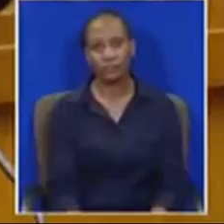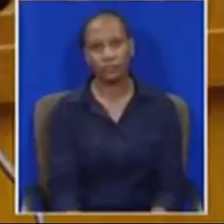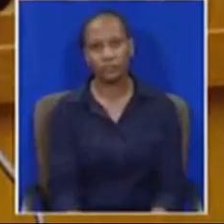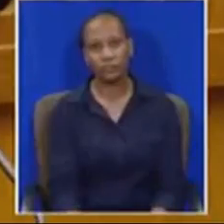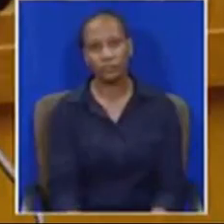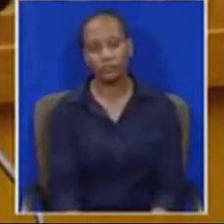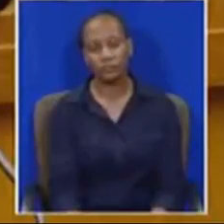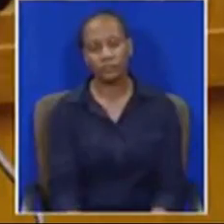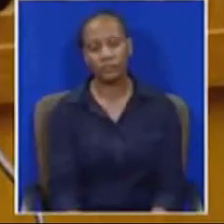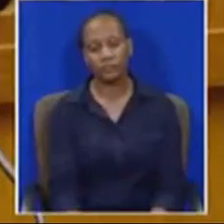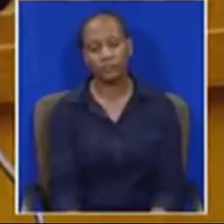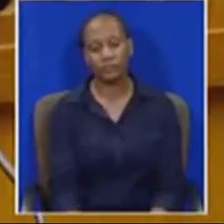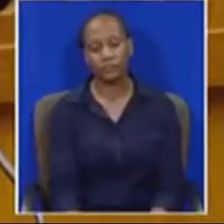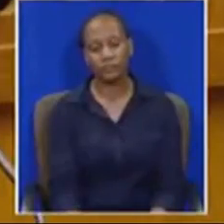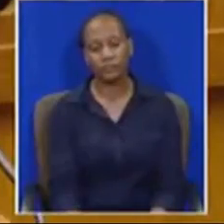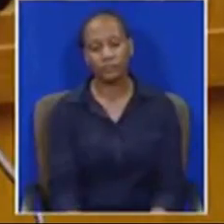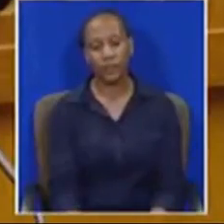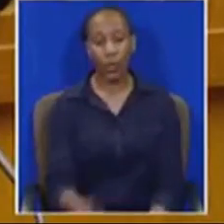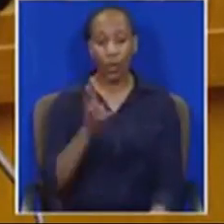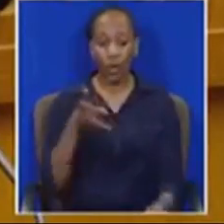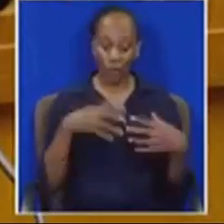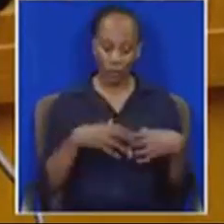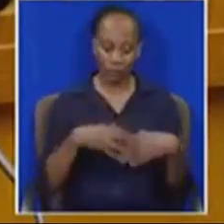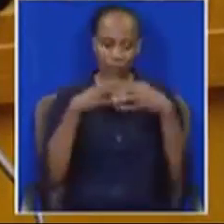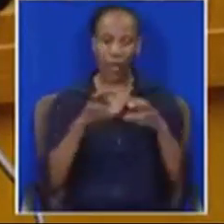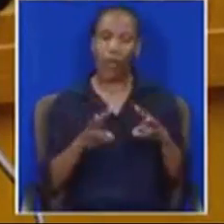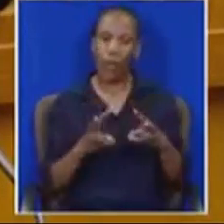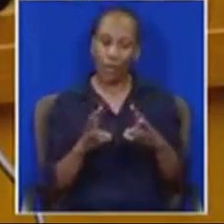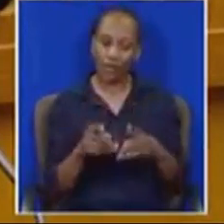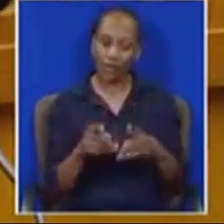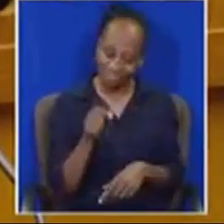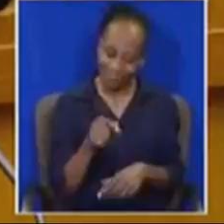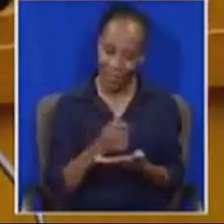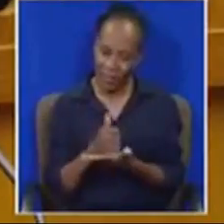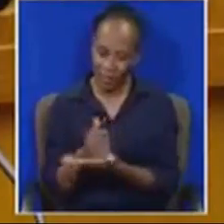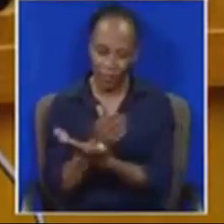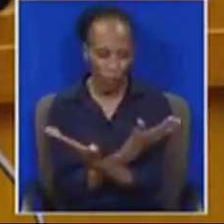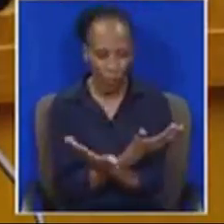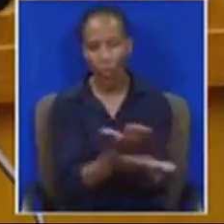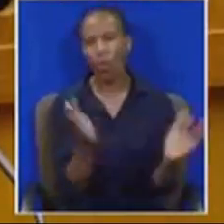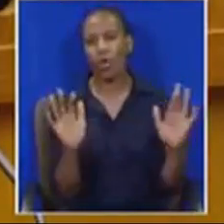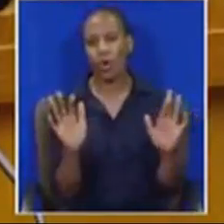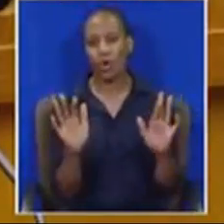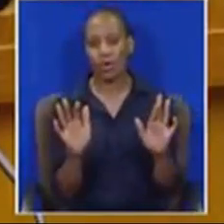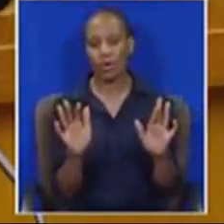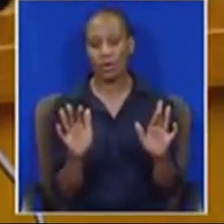comprehensive approach that makes effective use of all mechanisms at our